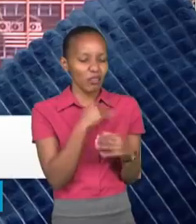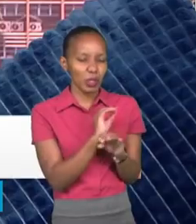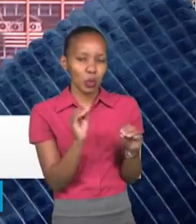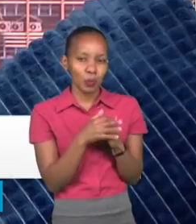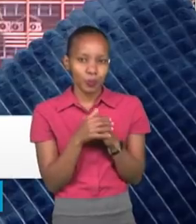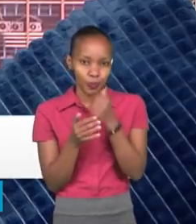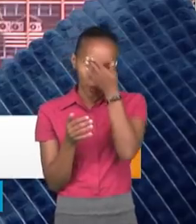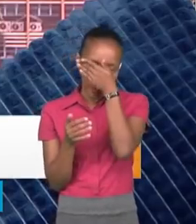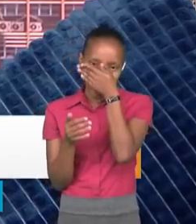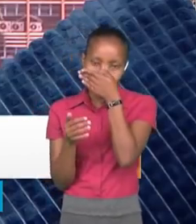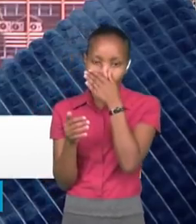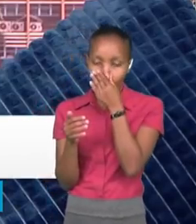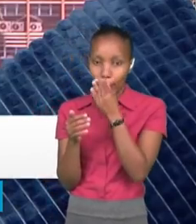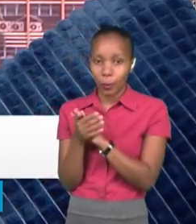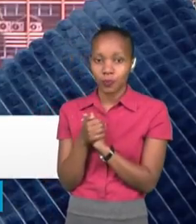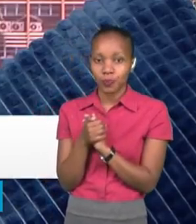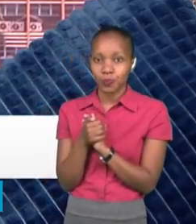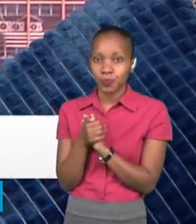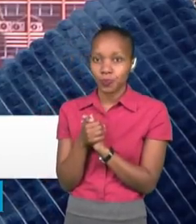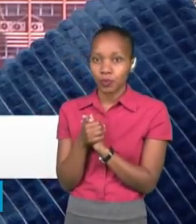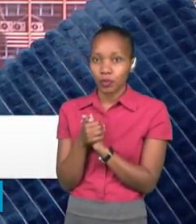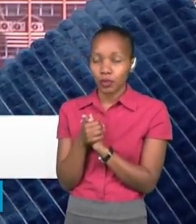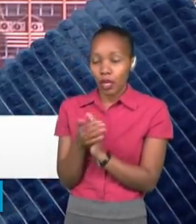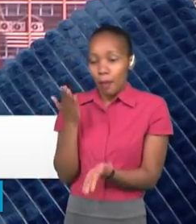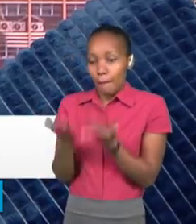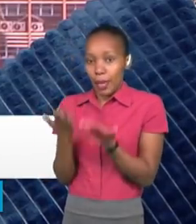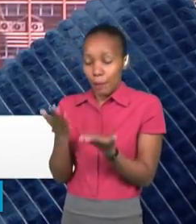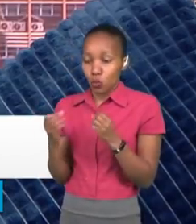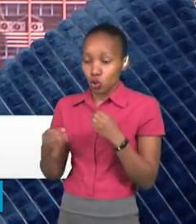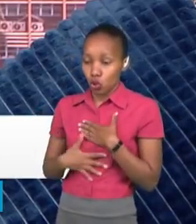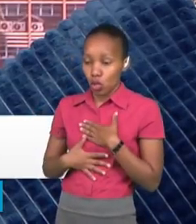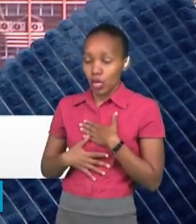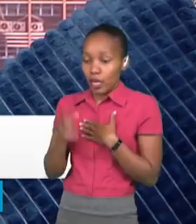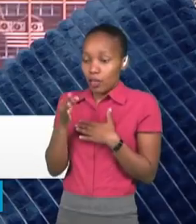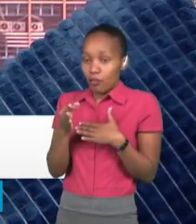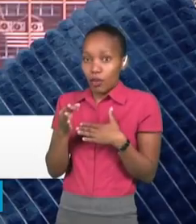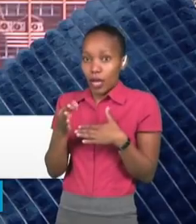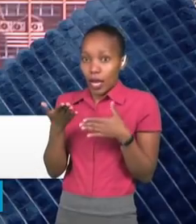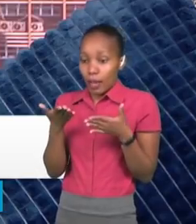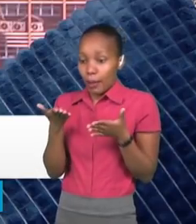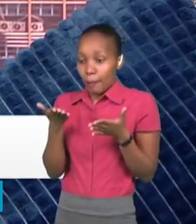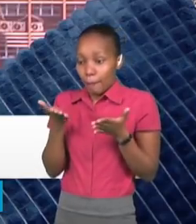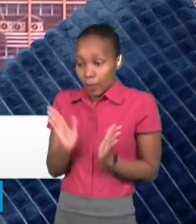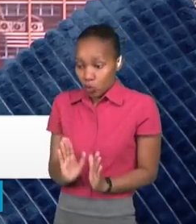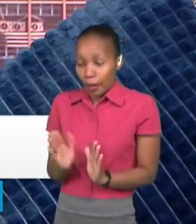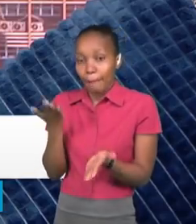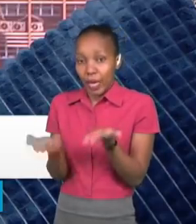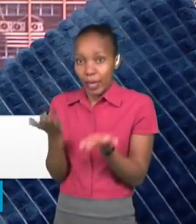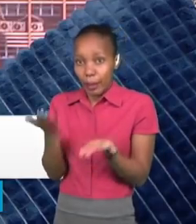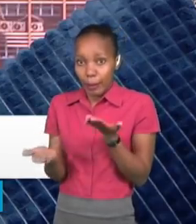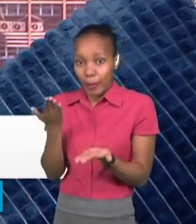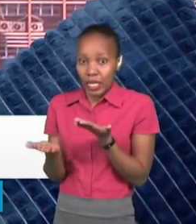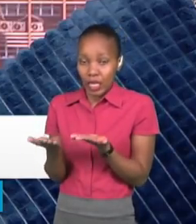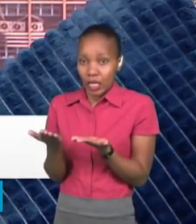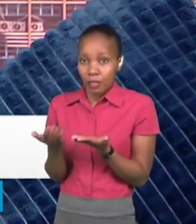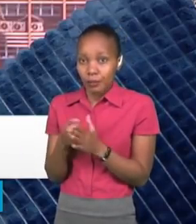know, one thing is you might be shocked. I think if anyone was to maybe